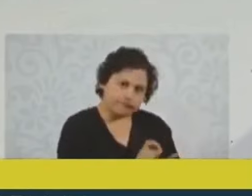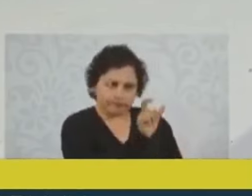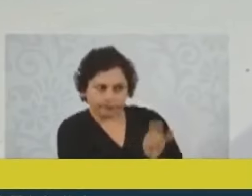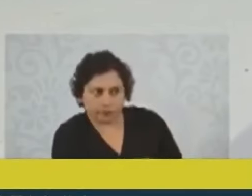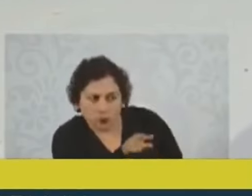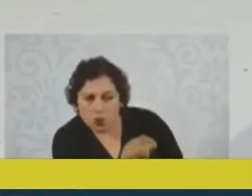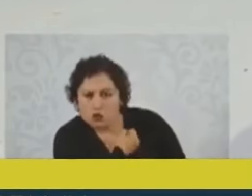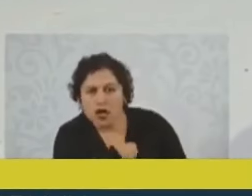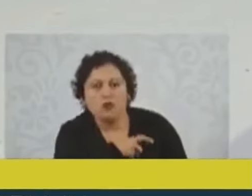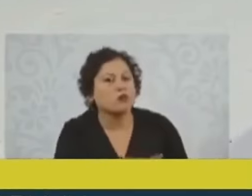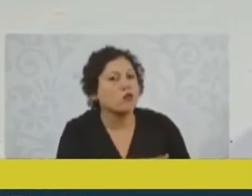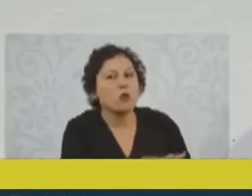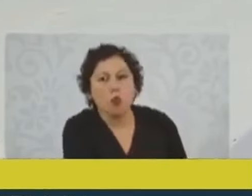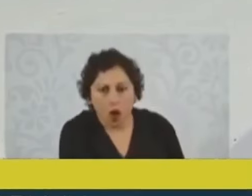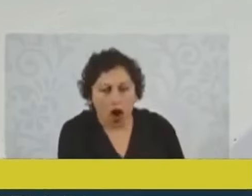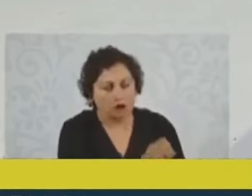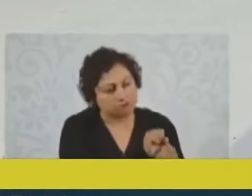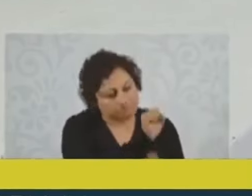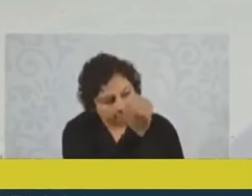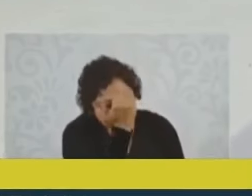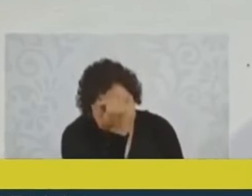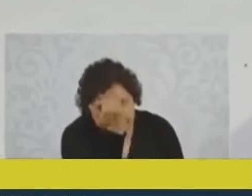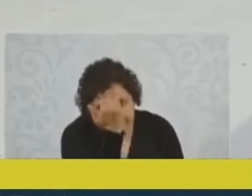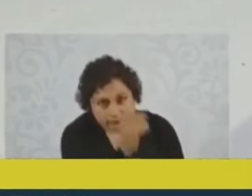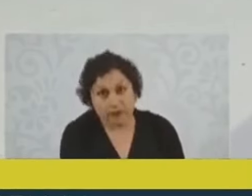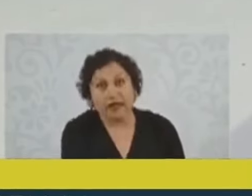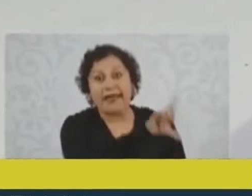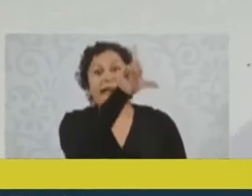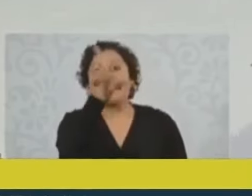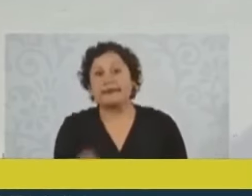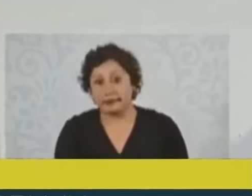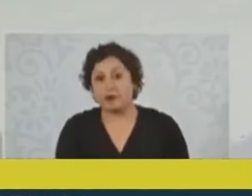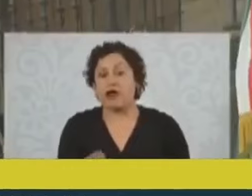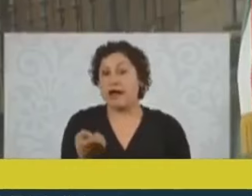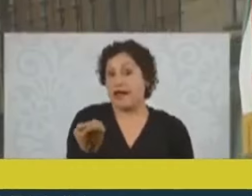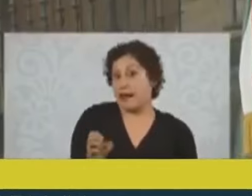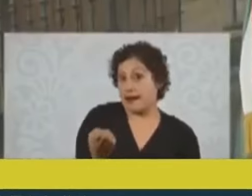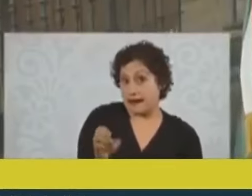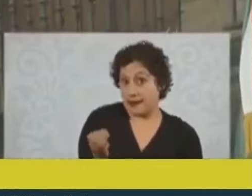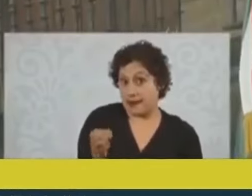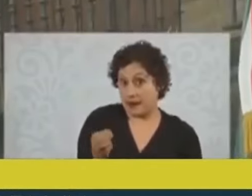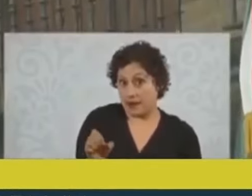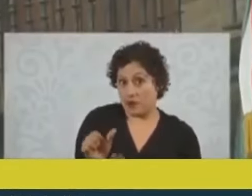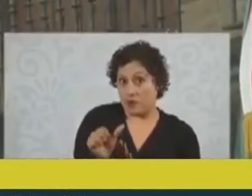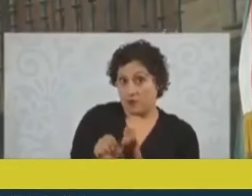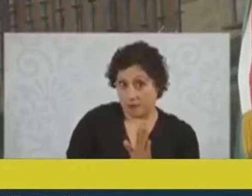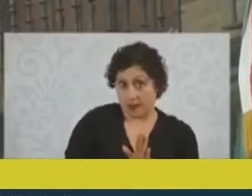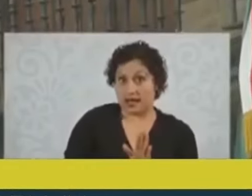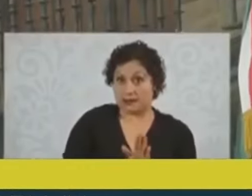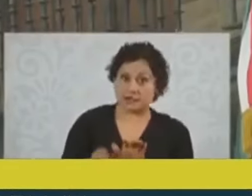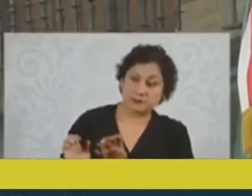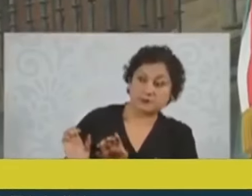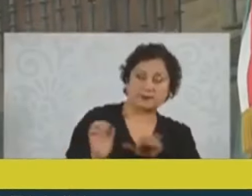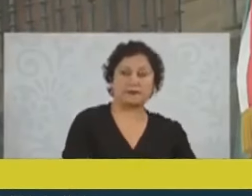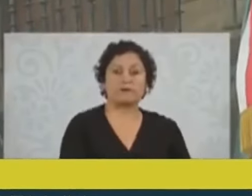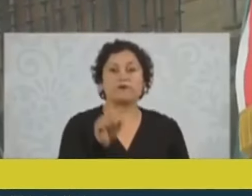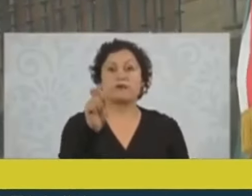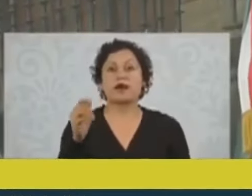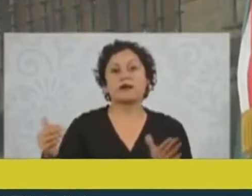be asked questions to know their health situation. And in January,